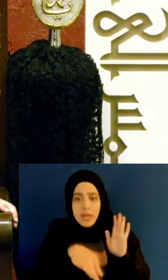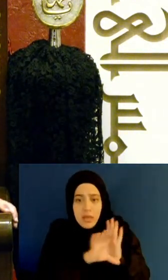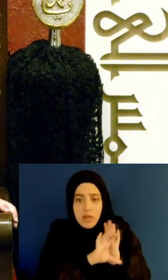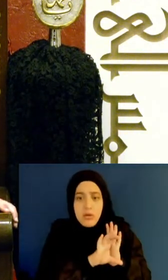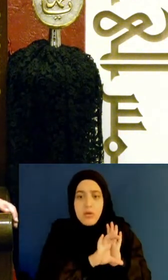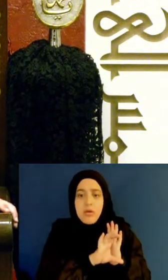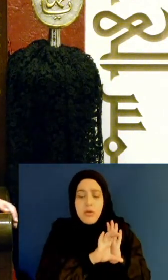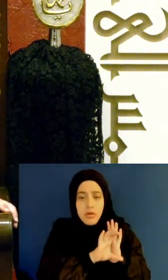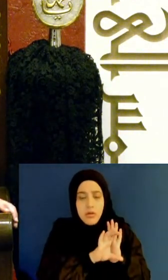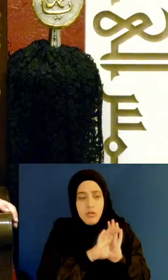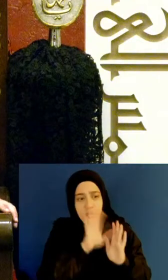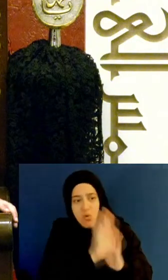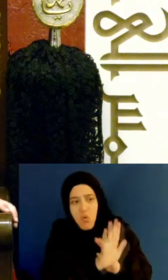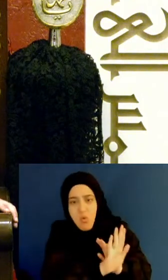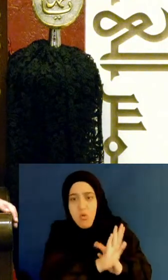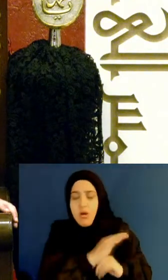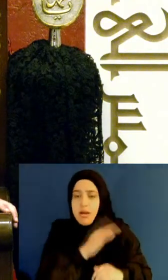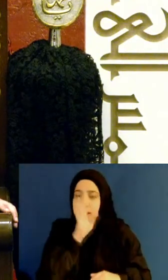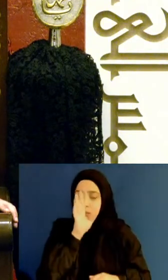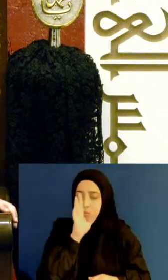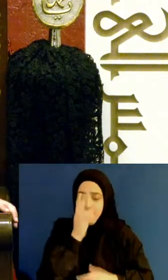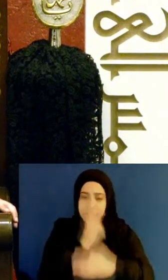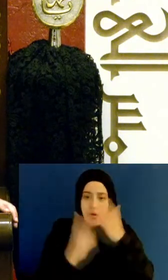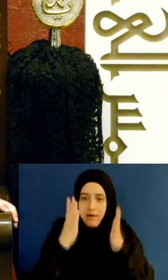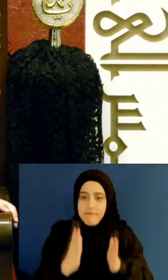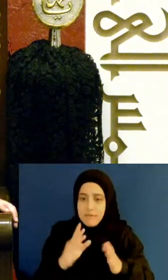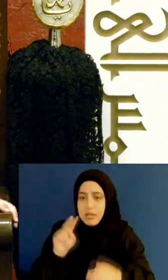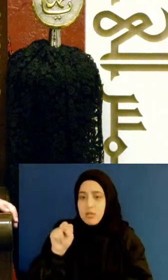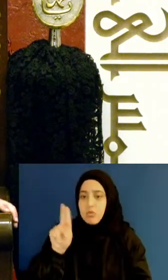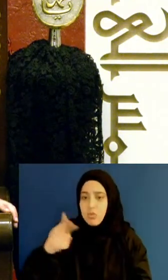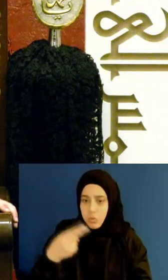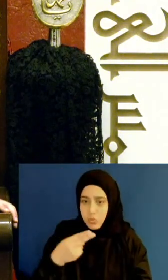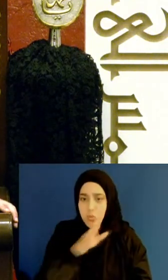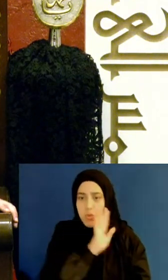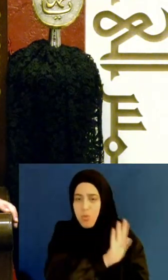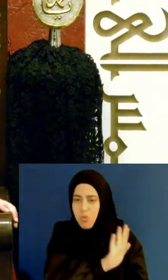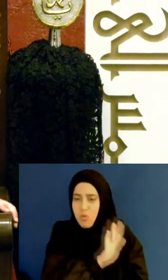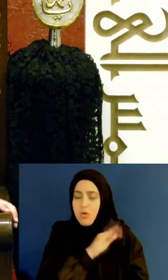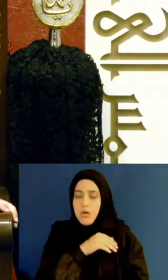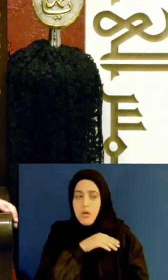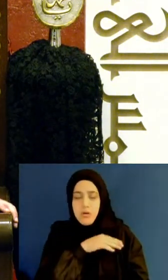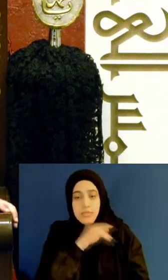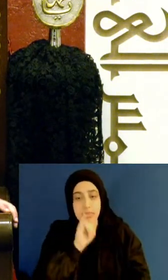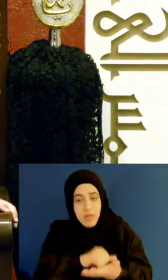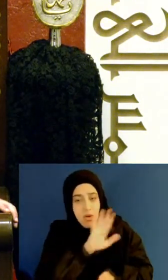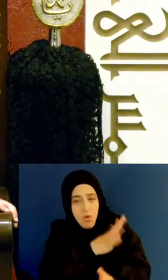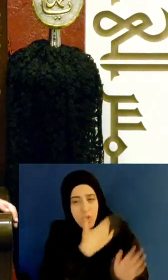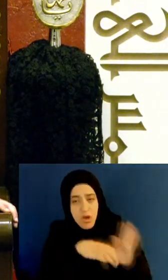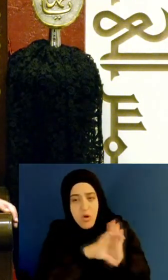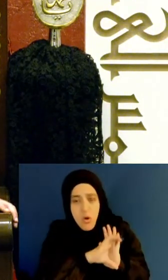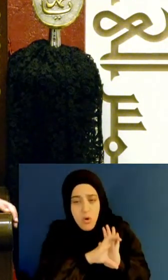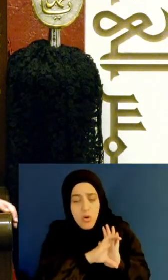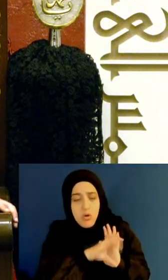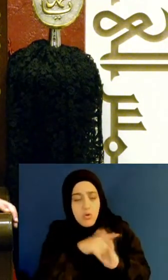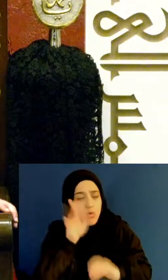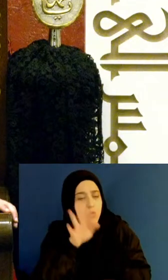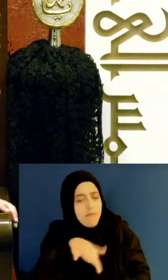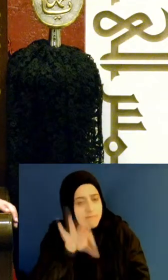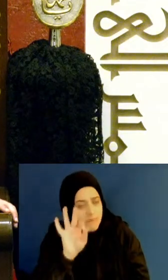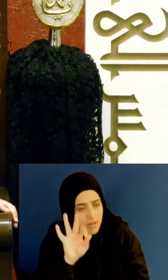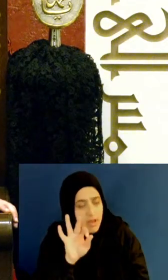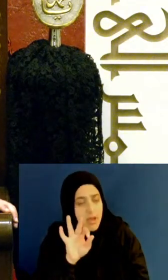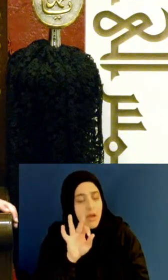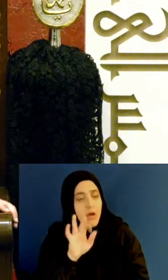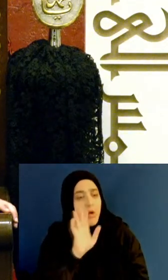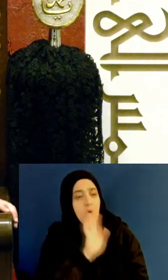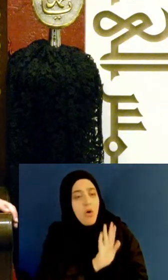Nuh. And from this khususiyat, you will find that there is the dhikr of Nabiullah Nuh